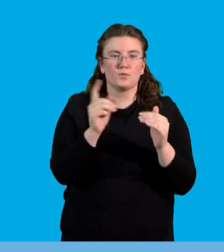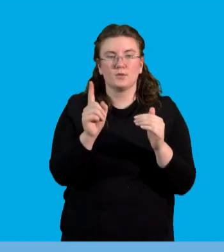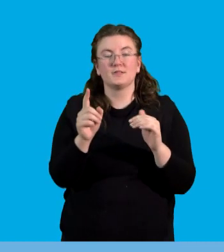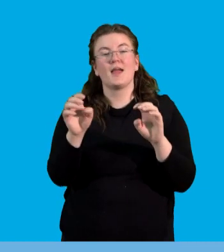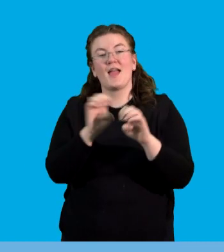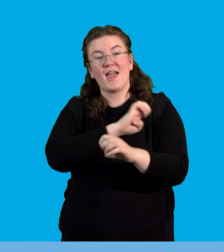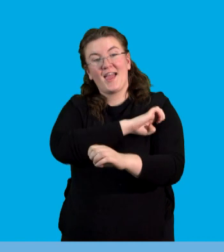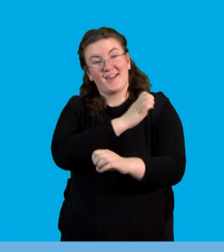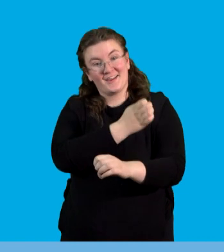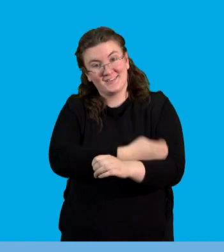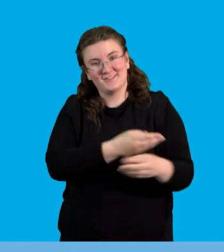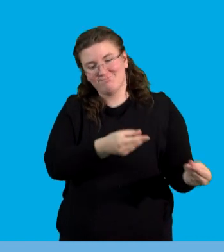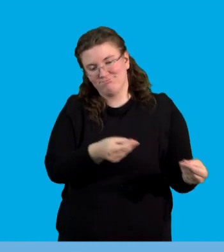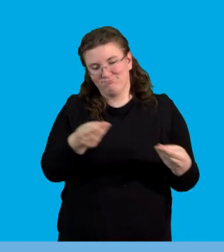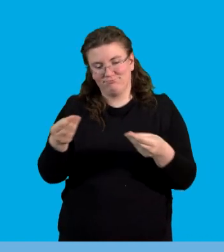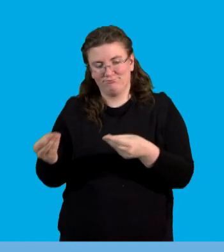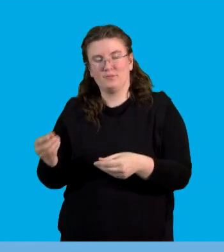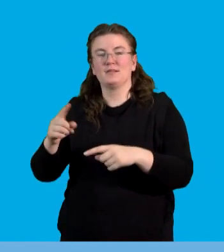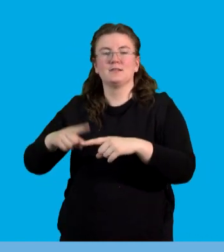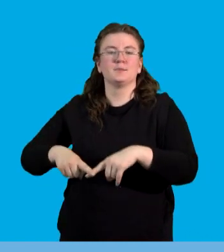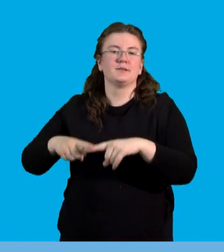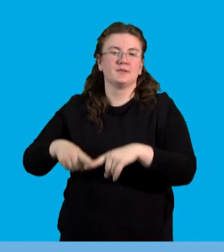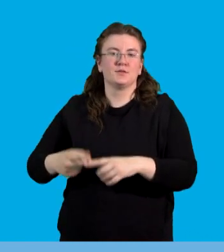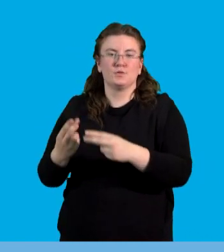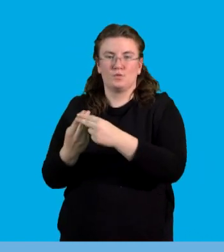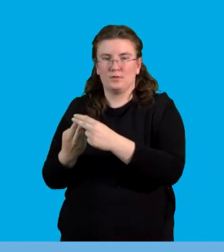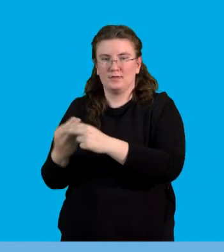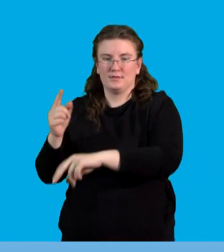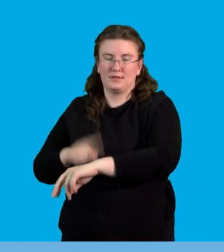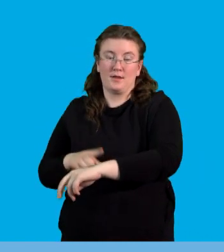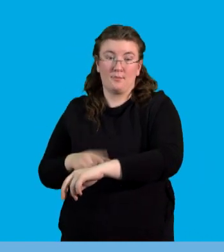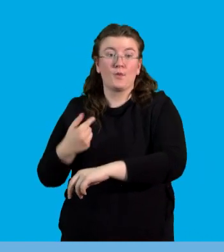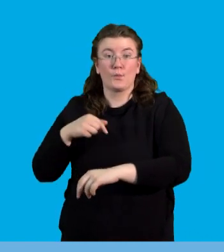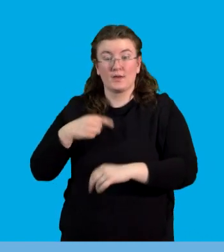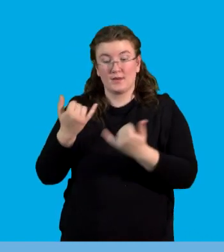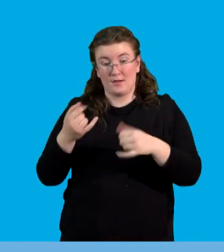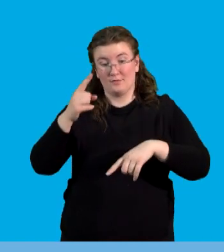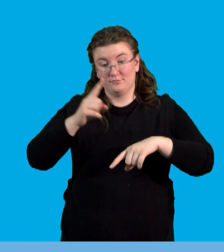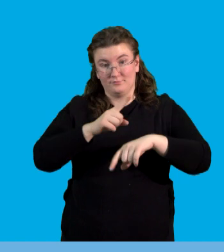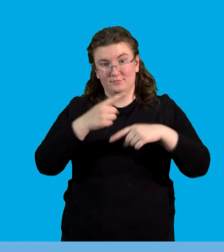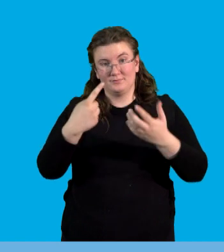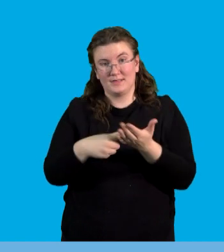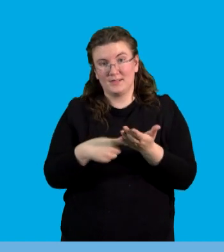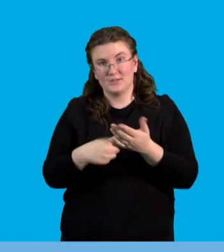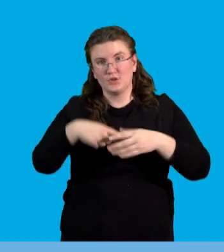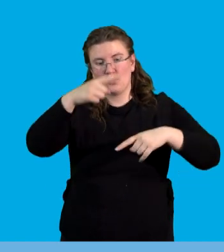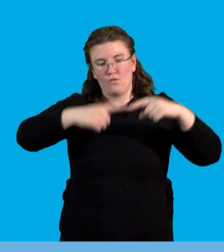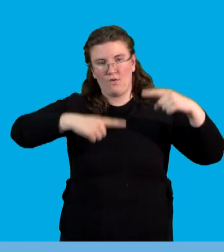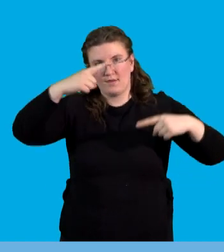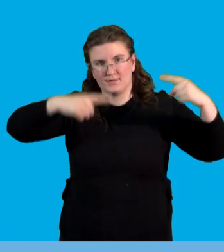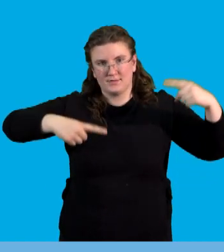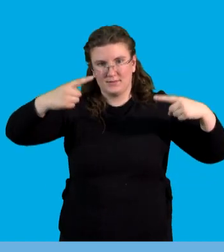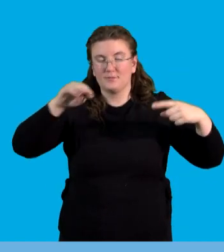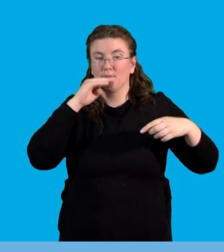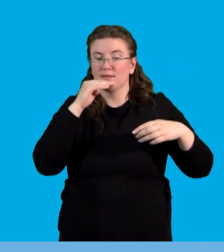of time. Remember, the moment we talk about rate, that means now that we are measuring something over time, over